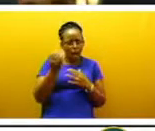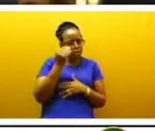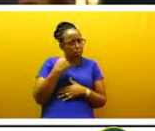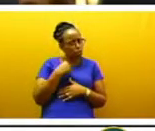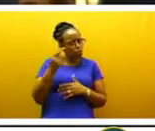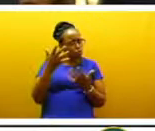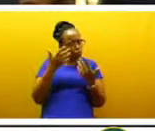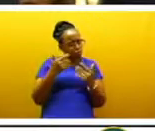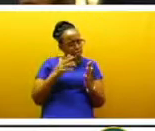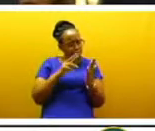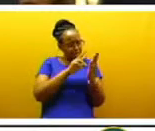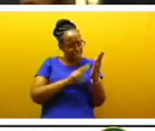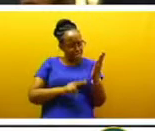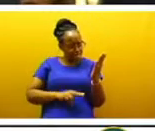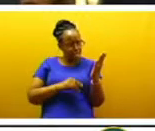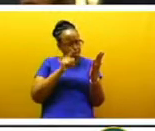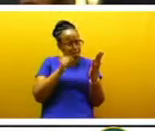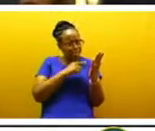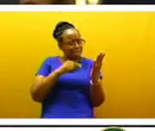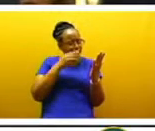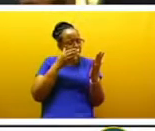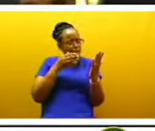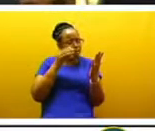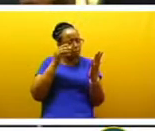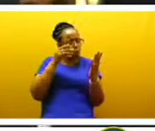Did you look at the statements?